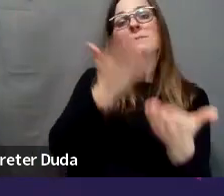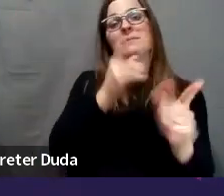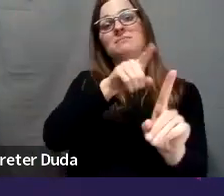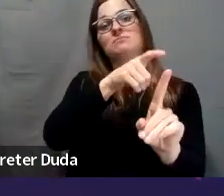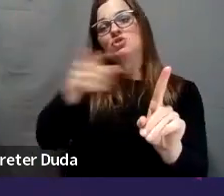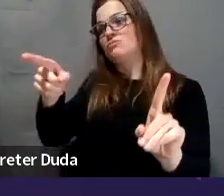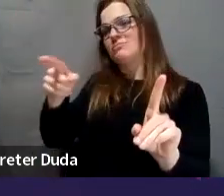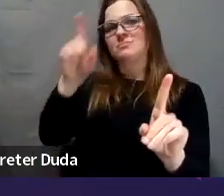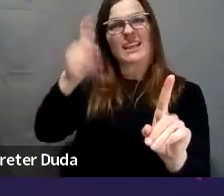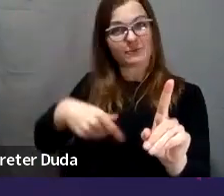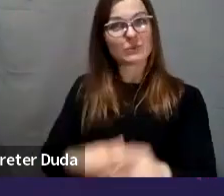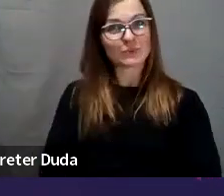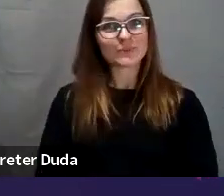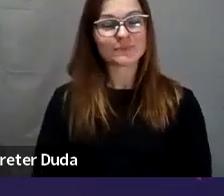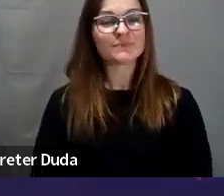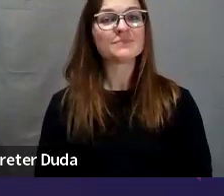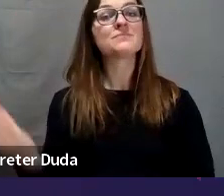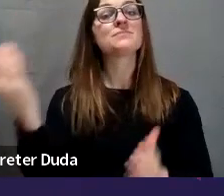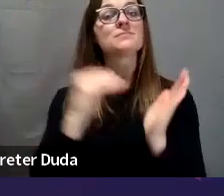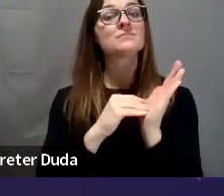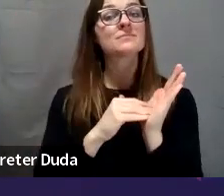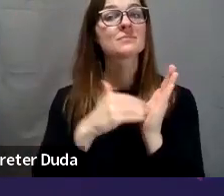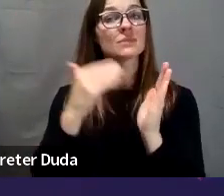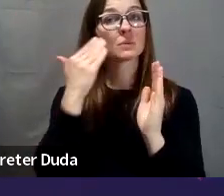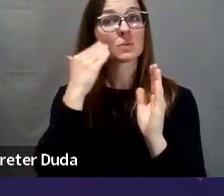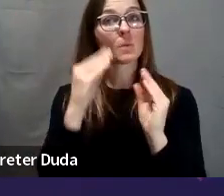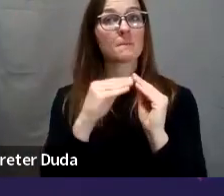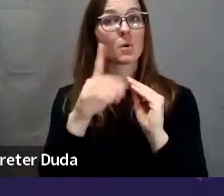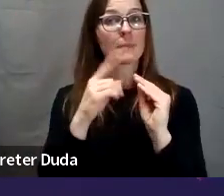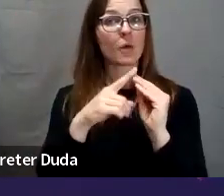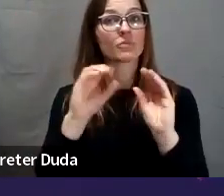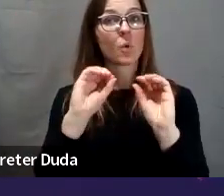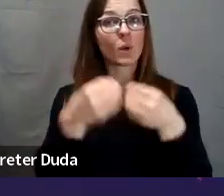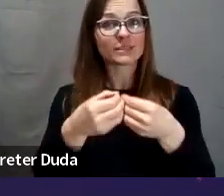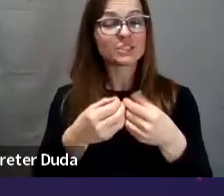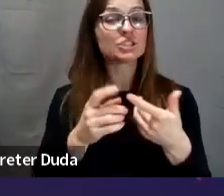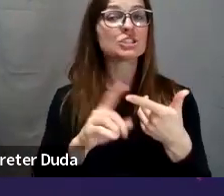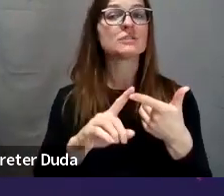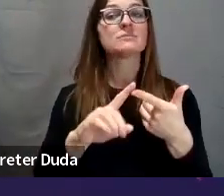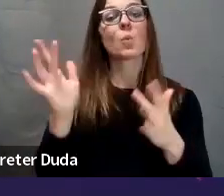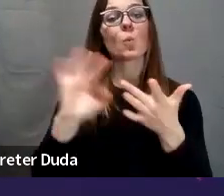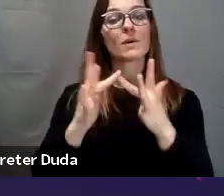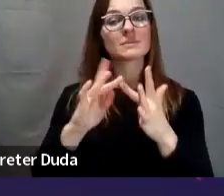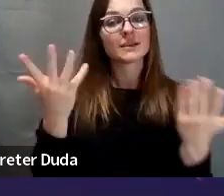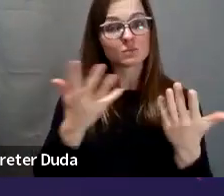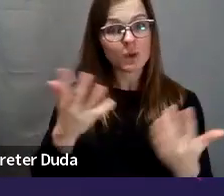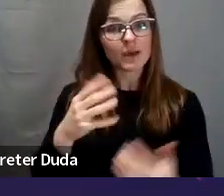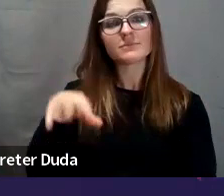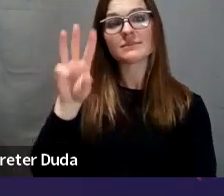So again, if you want to know more about our organization, our website is